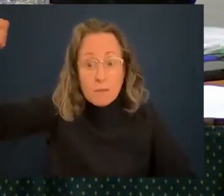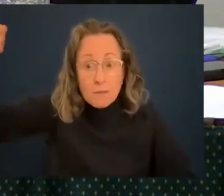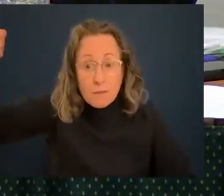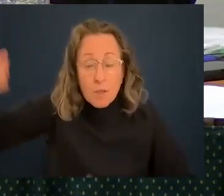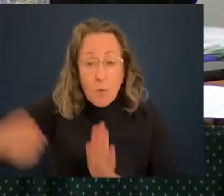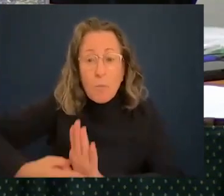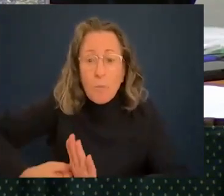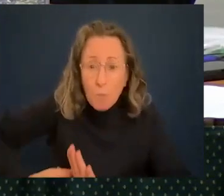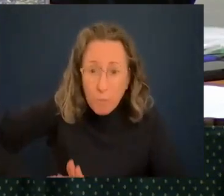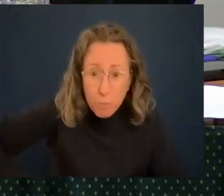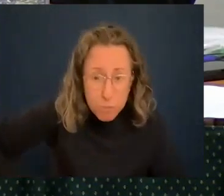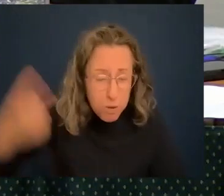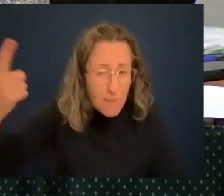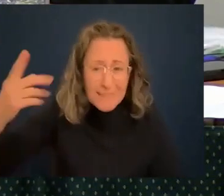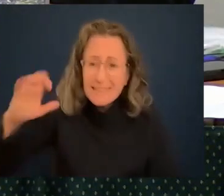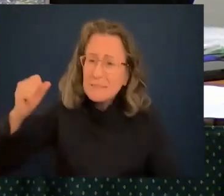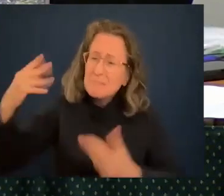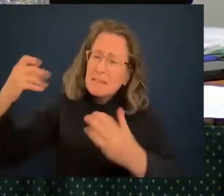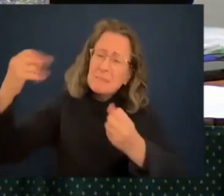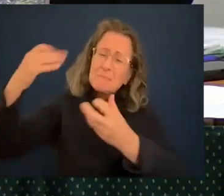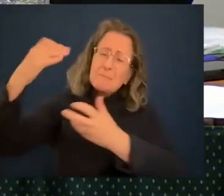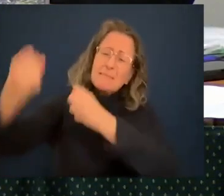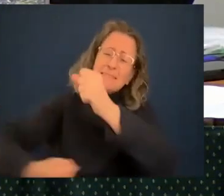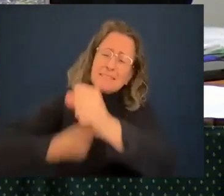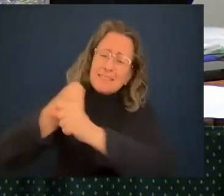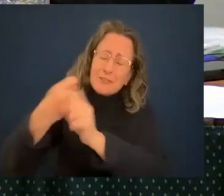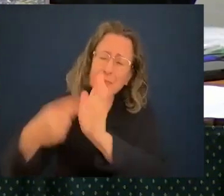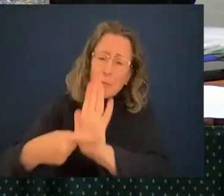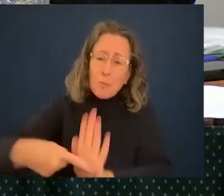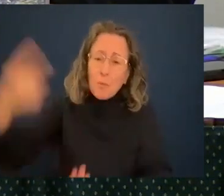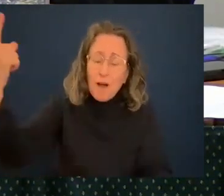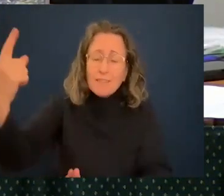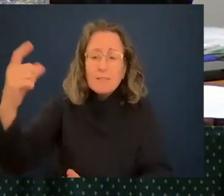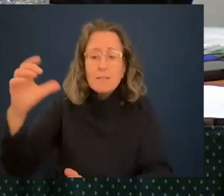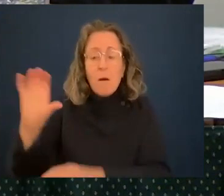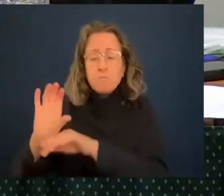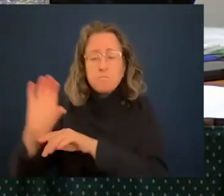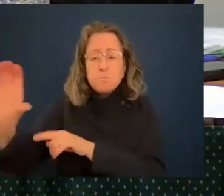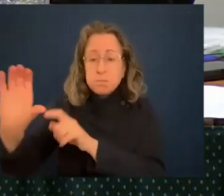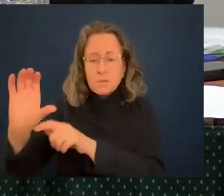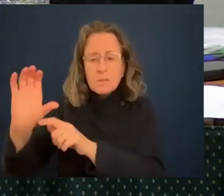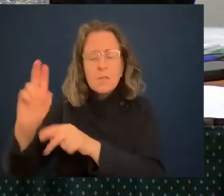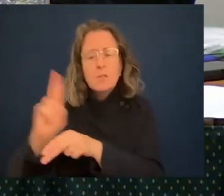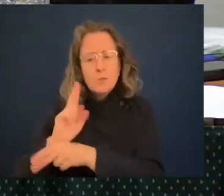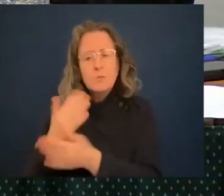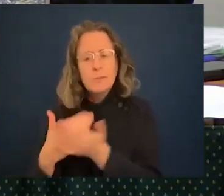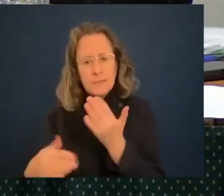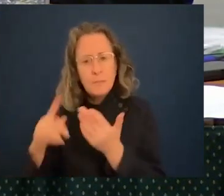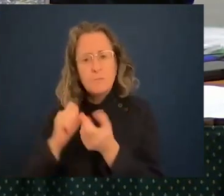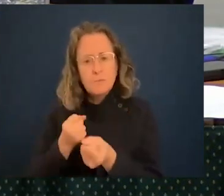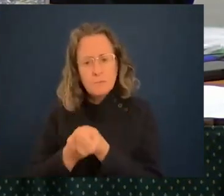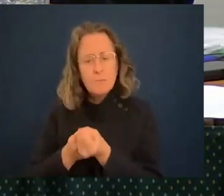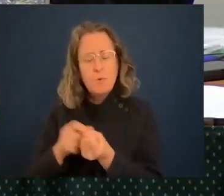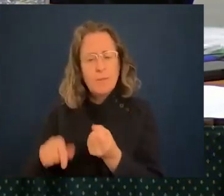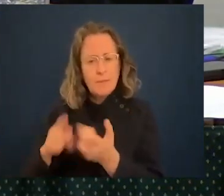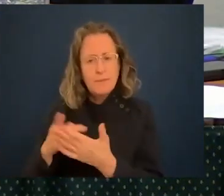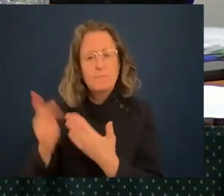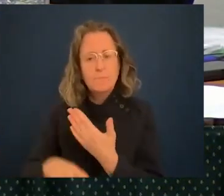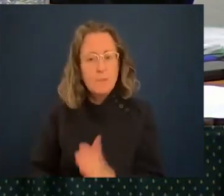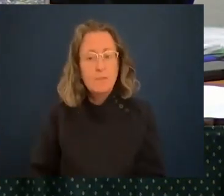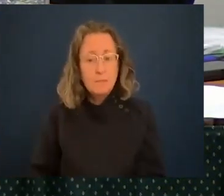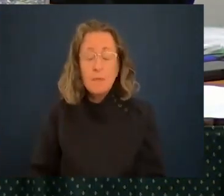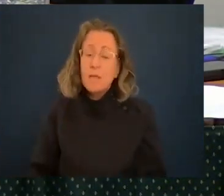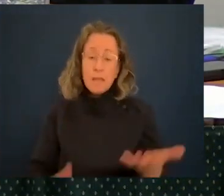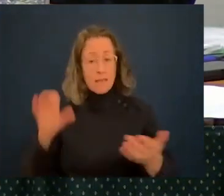potential one-time generational action so it's a nice alignment um and in September we'll be able to say